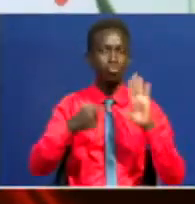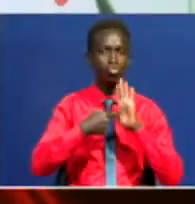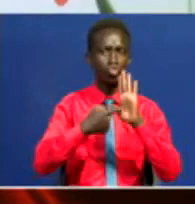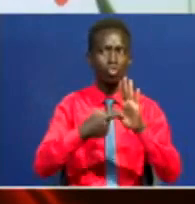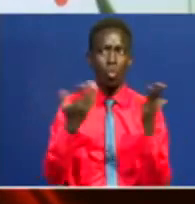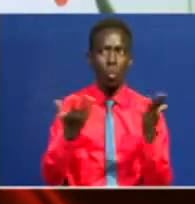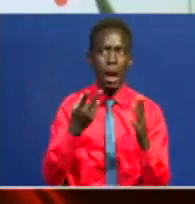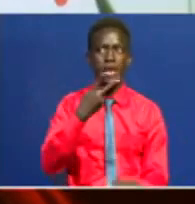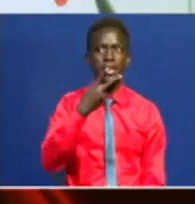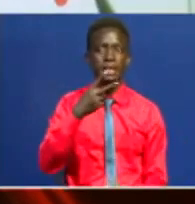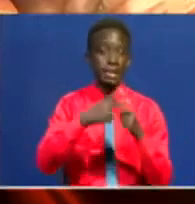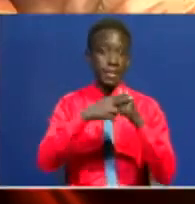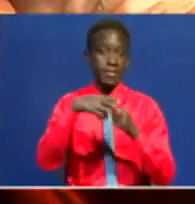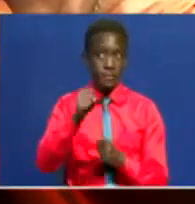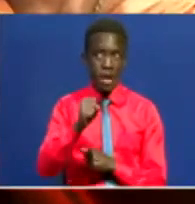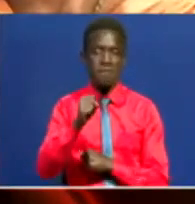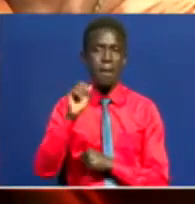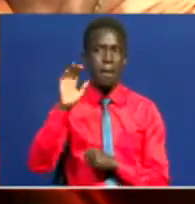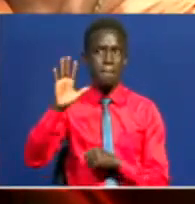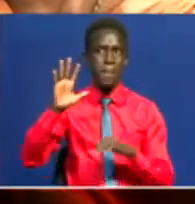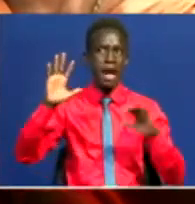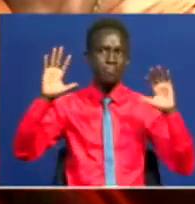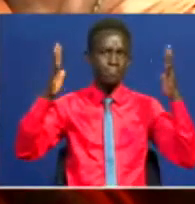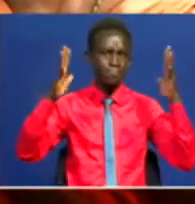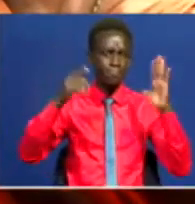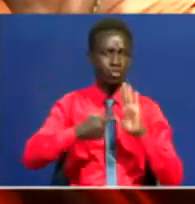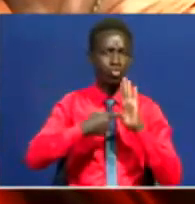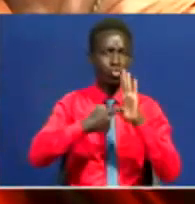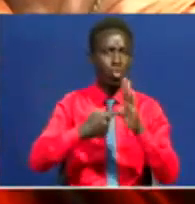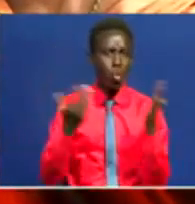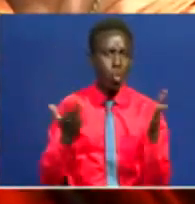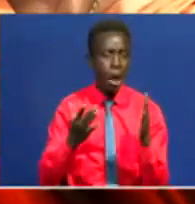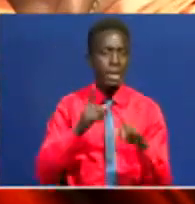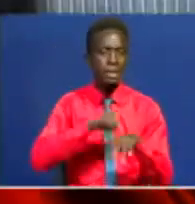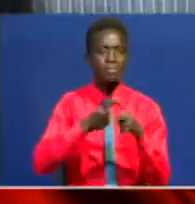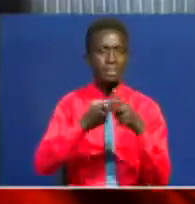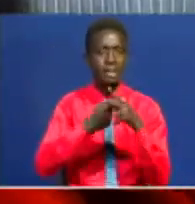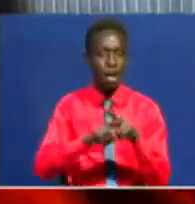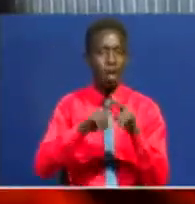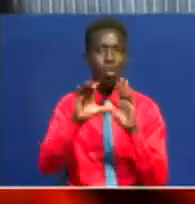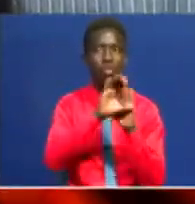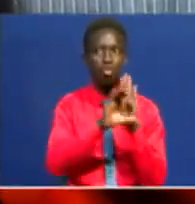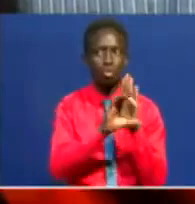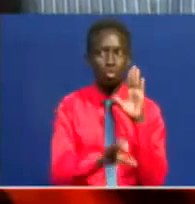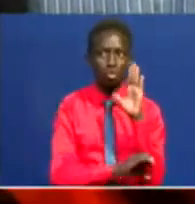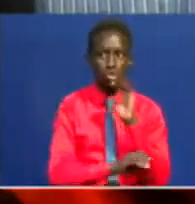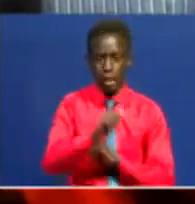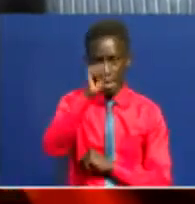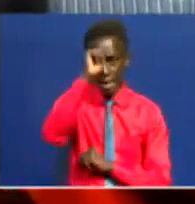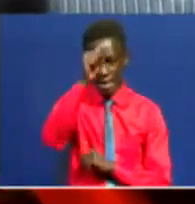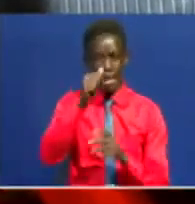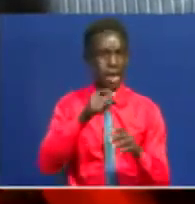which commemorates the adoption of the Constitution of India on the 26th of January 1950.